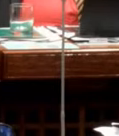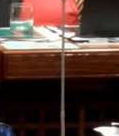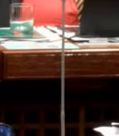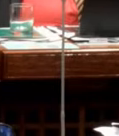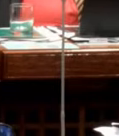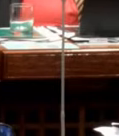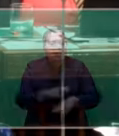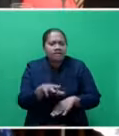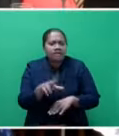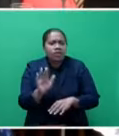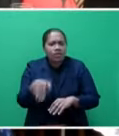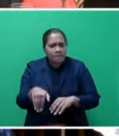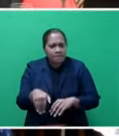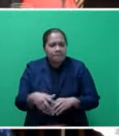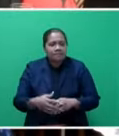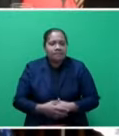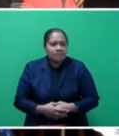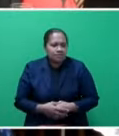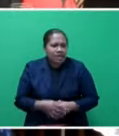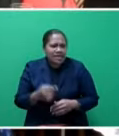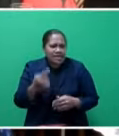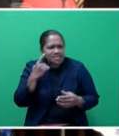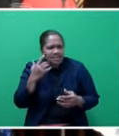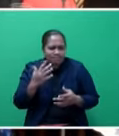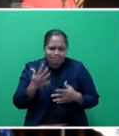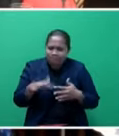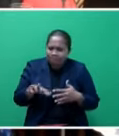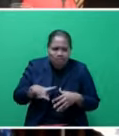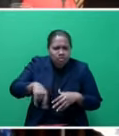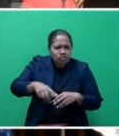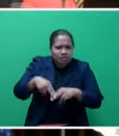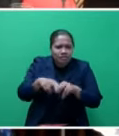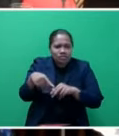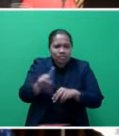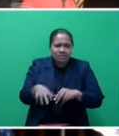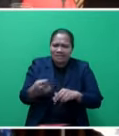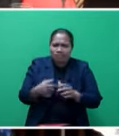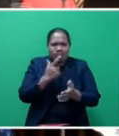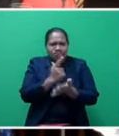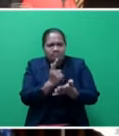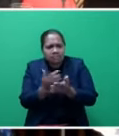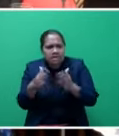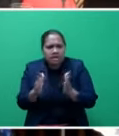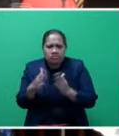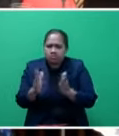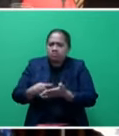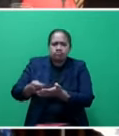homes. I think if you look around Suva and around Fiji today, there are a lot of houses on rents, house for